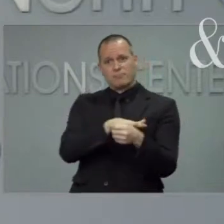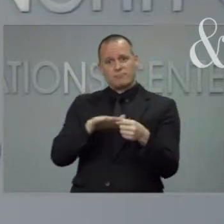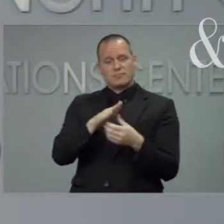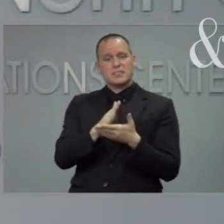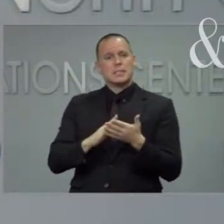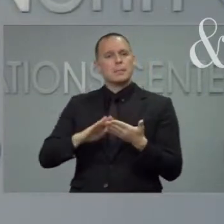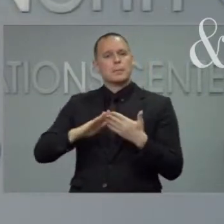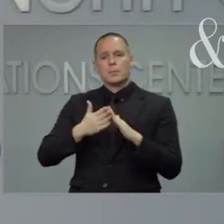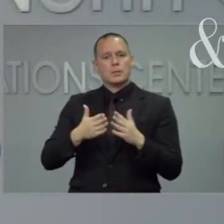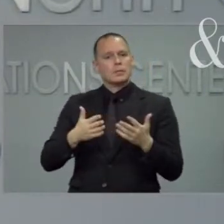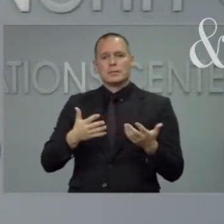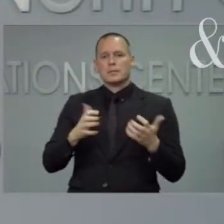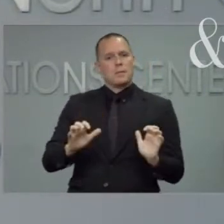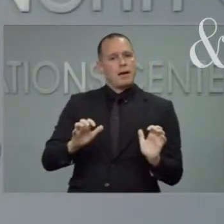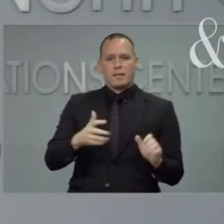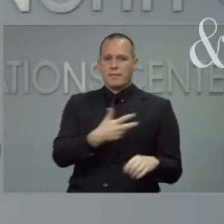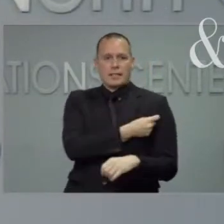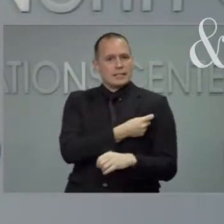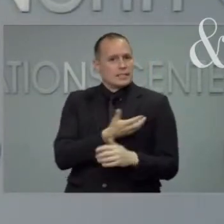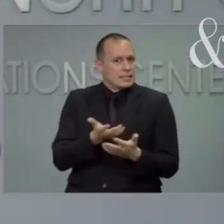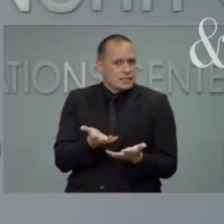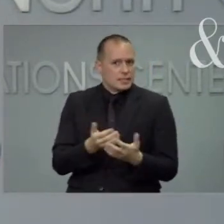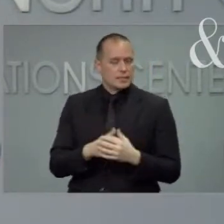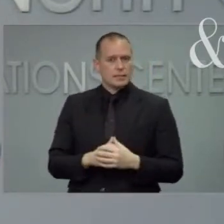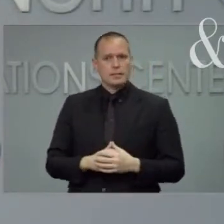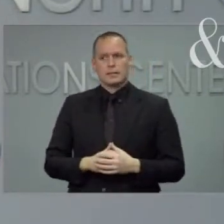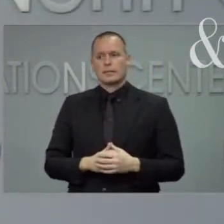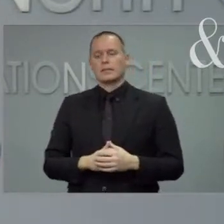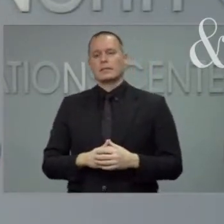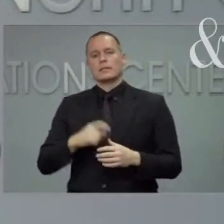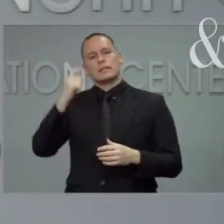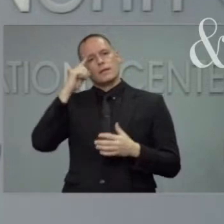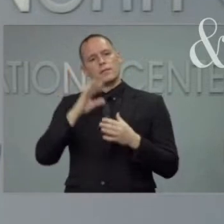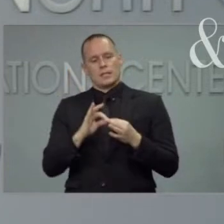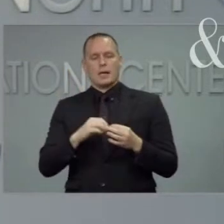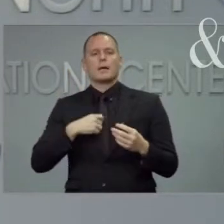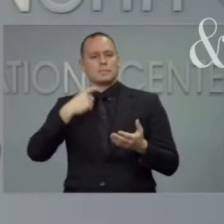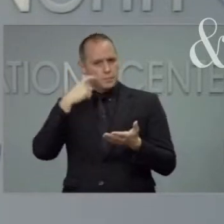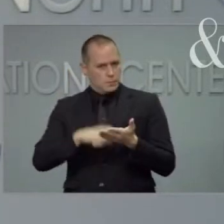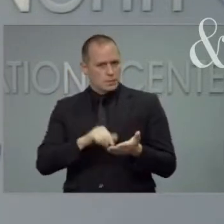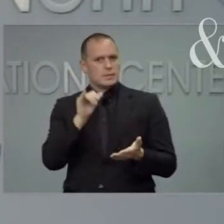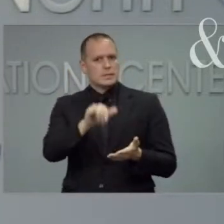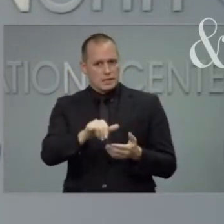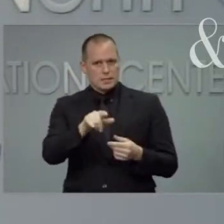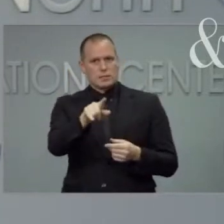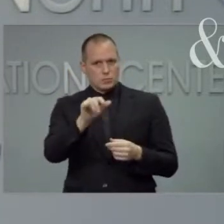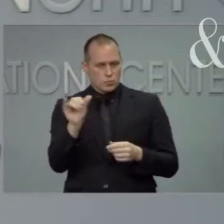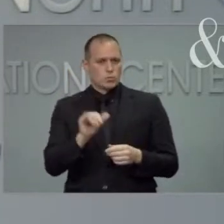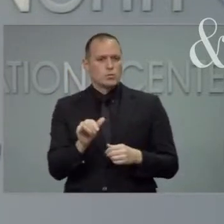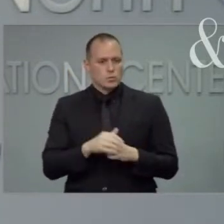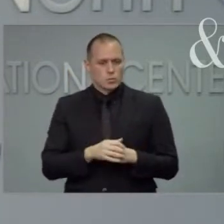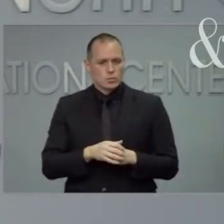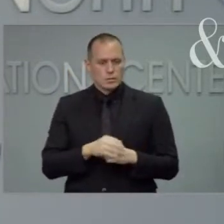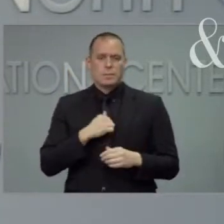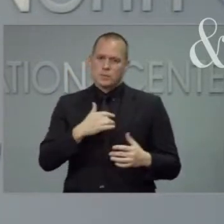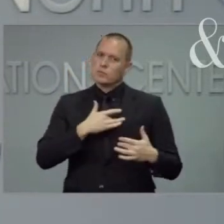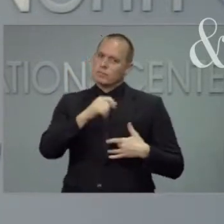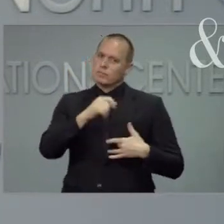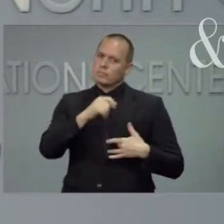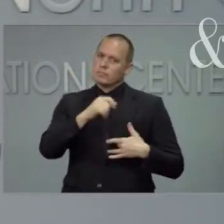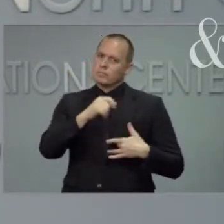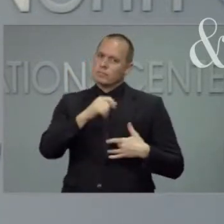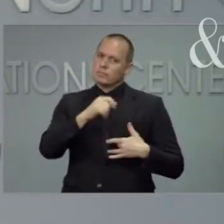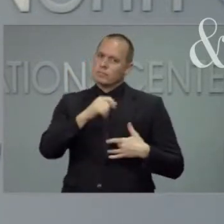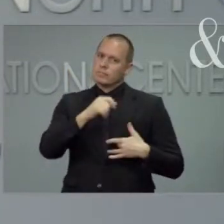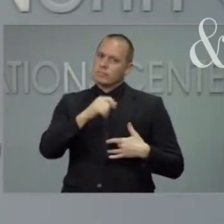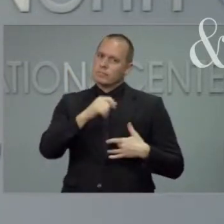don't want to get the vaccine yet? We are seeing that as well and are concerned about it, and we're working to focus